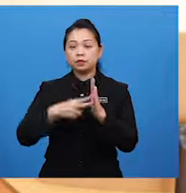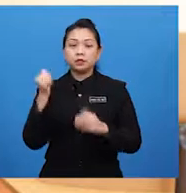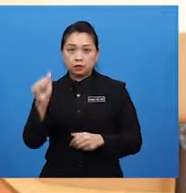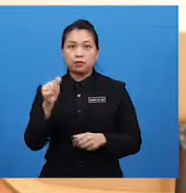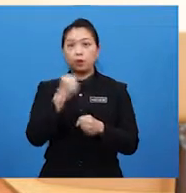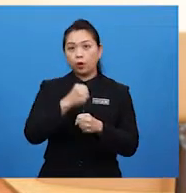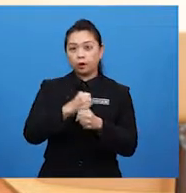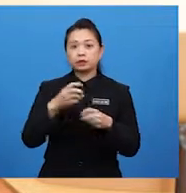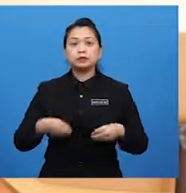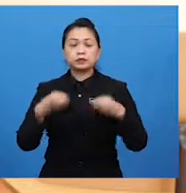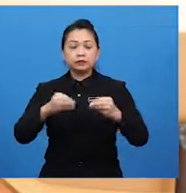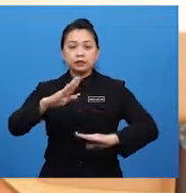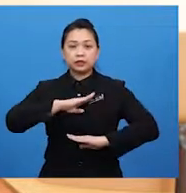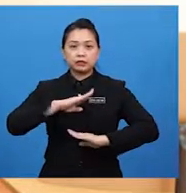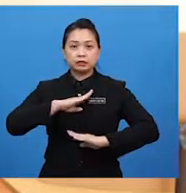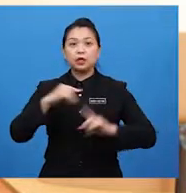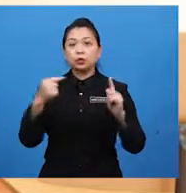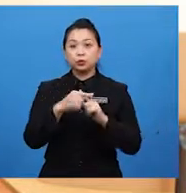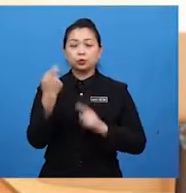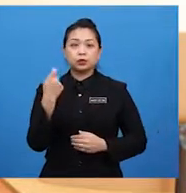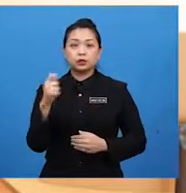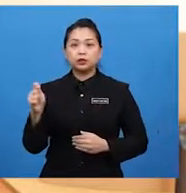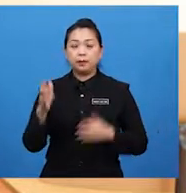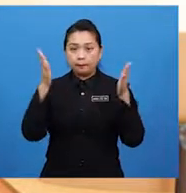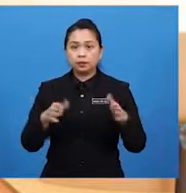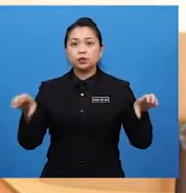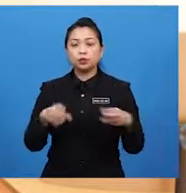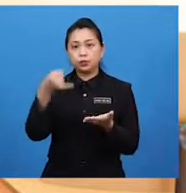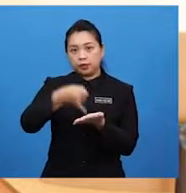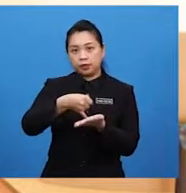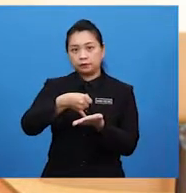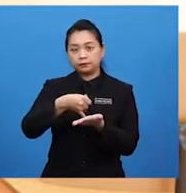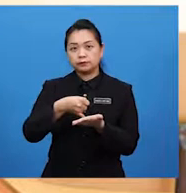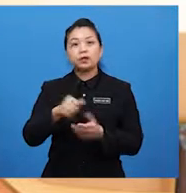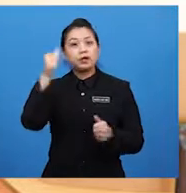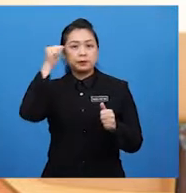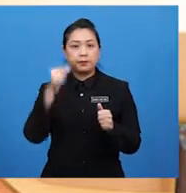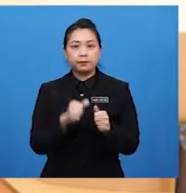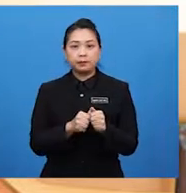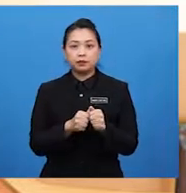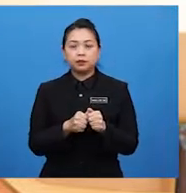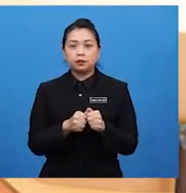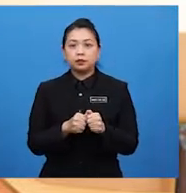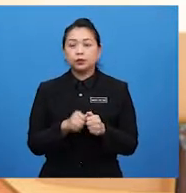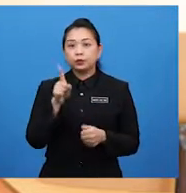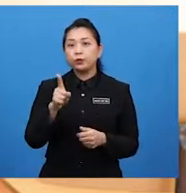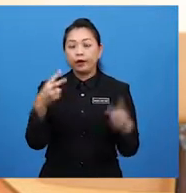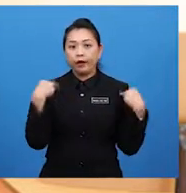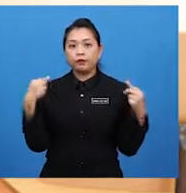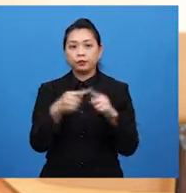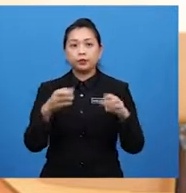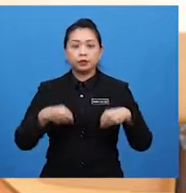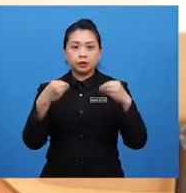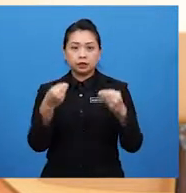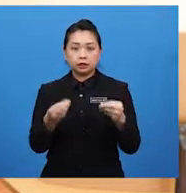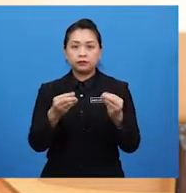gives satisfaction to the person doing it. Remember that you have to give a